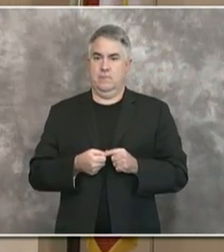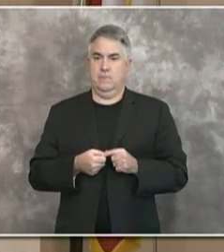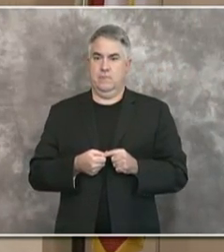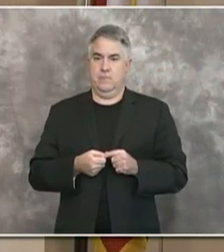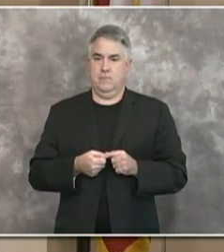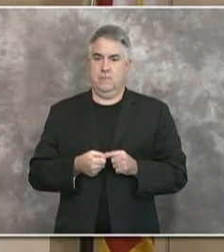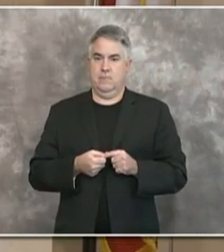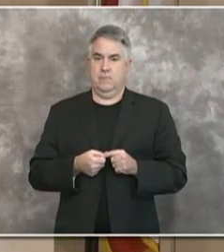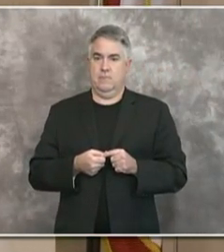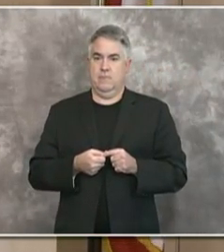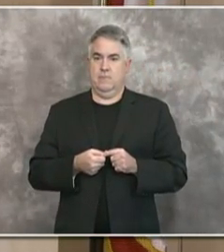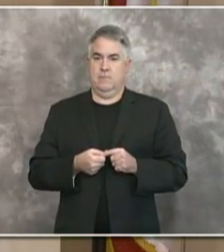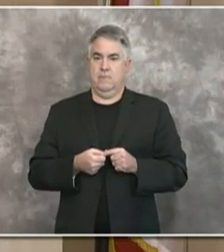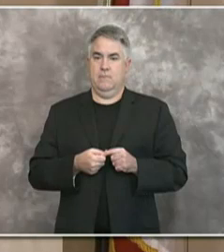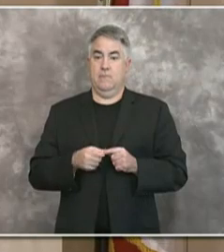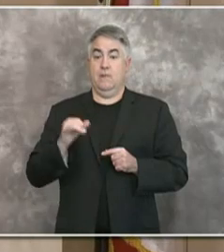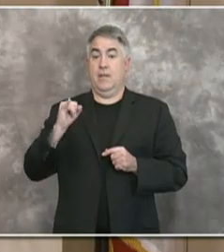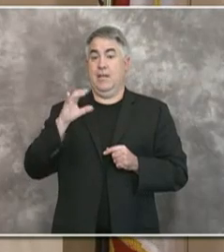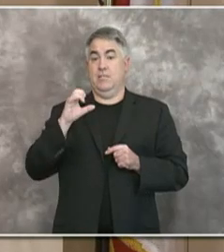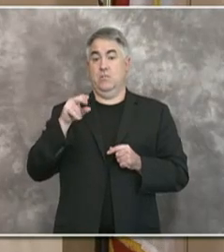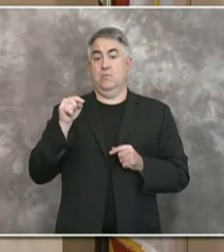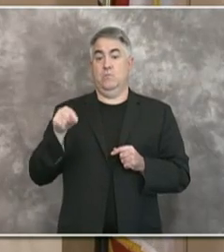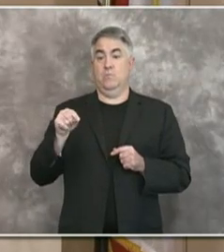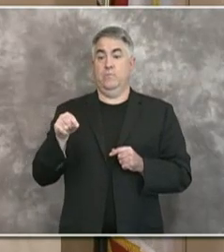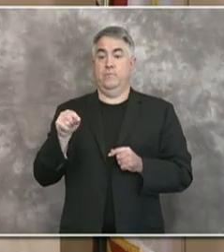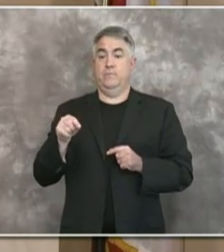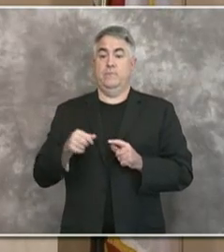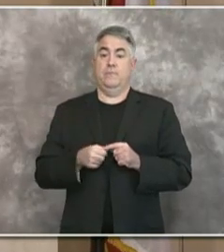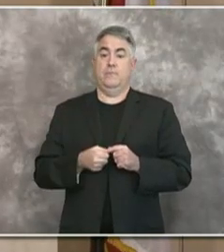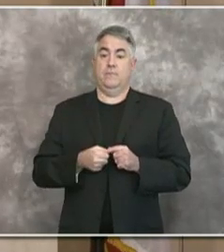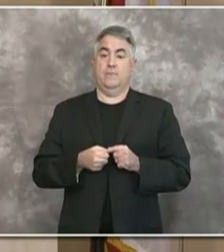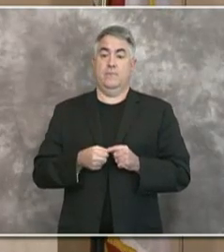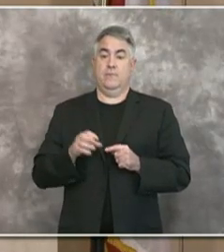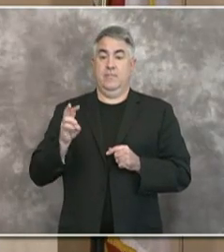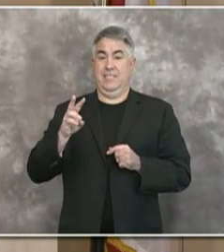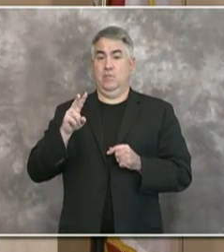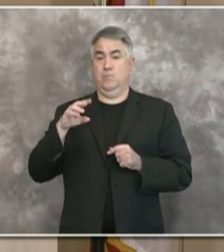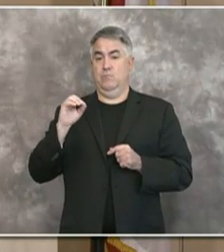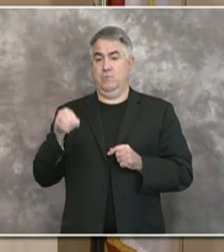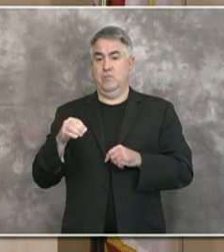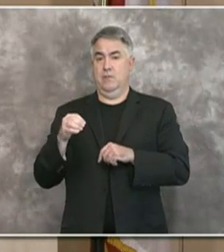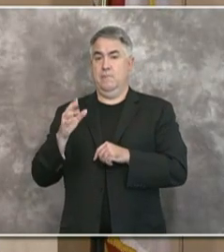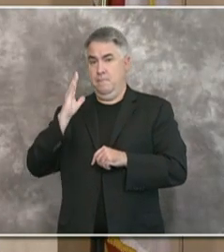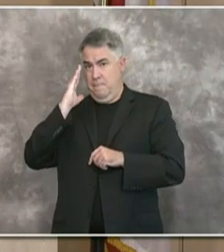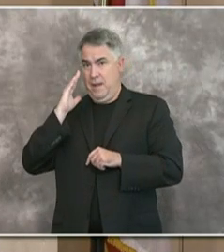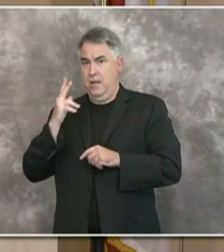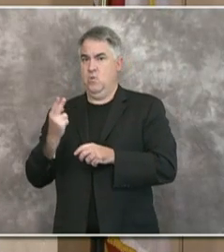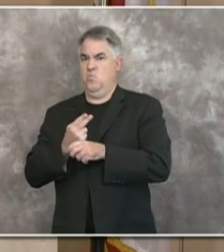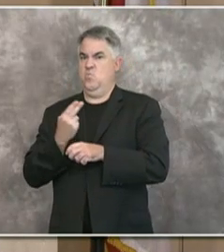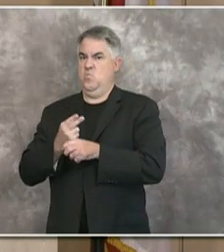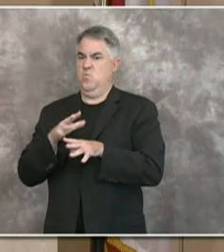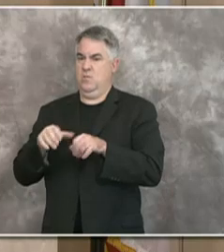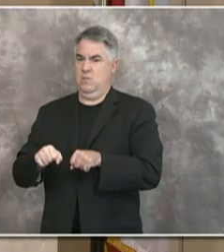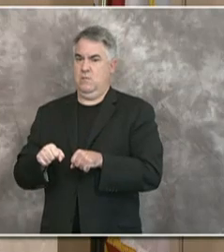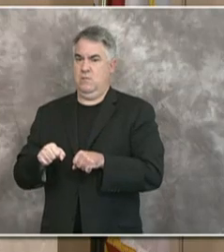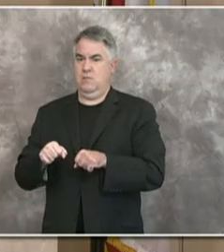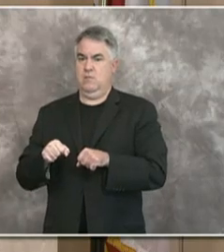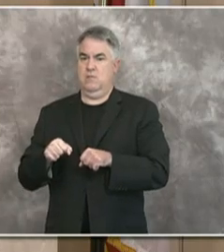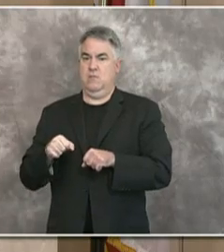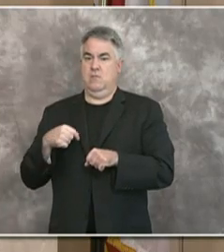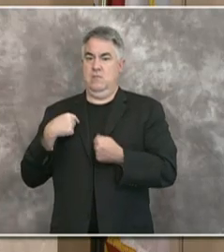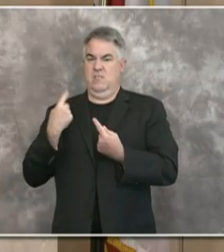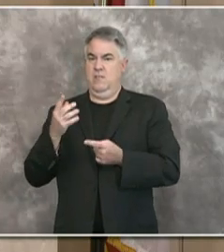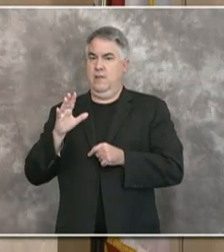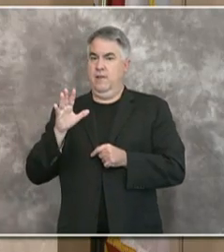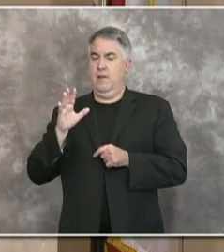the ICU, and there we have 62% of our beds occupied as of 5/25, leaving